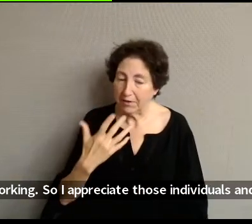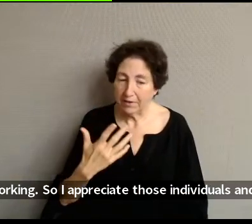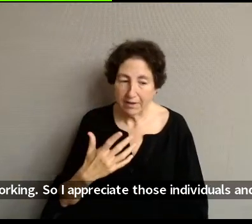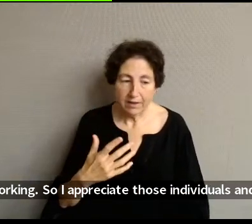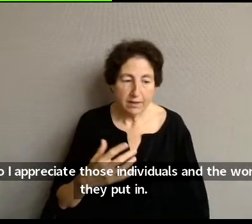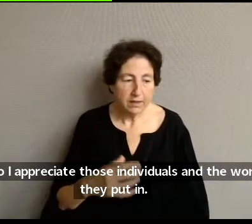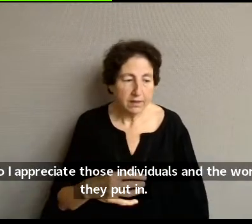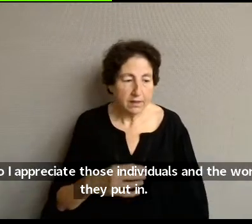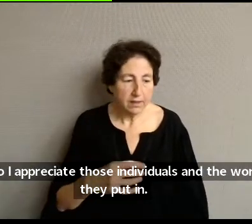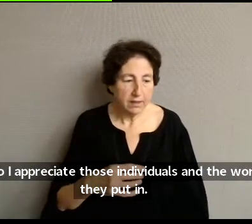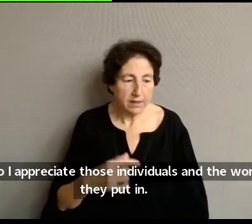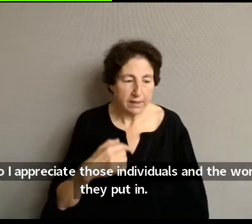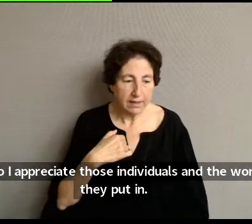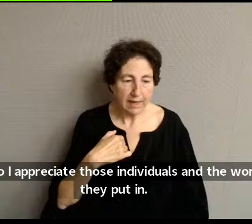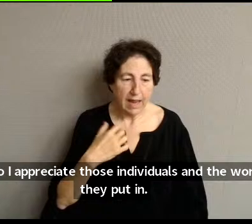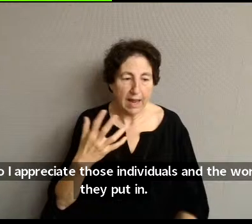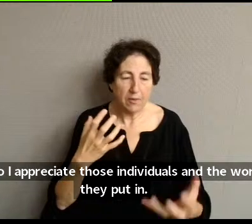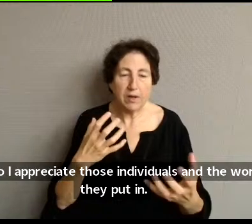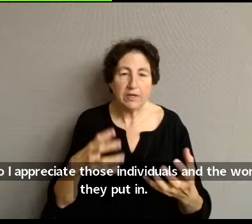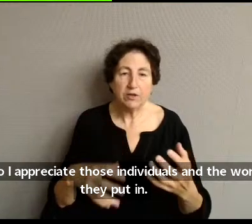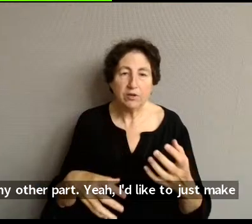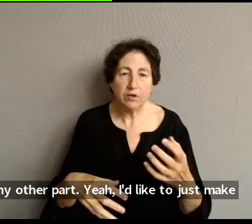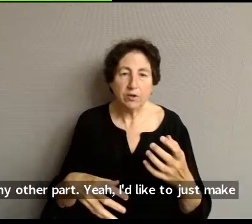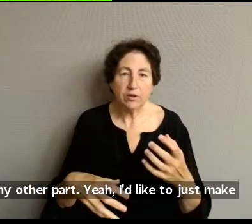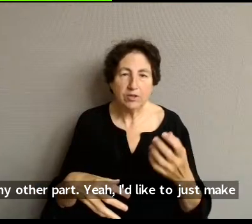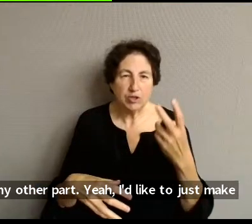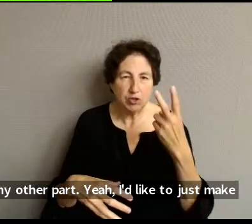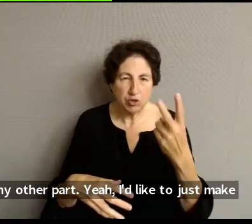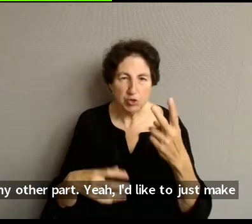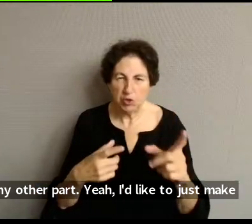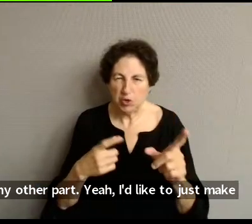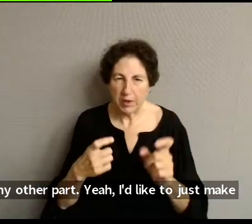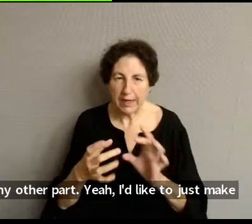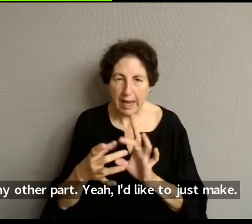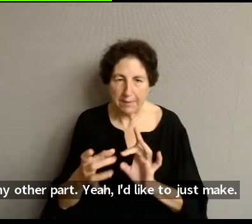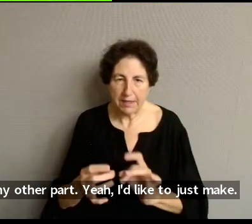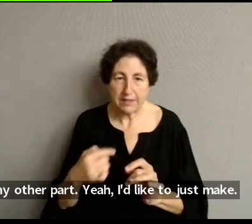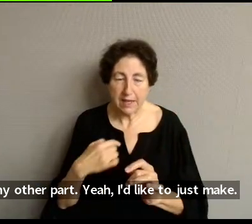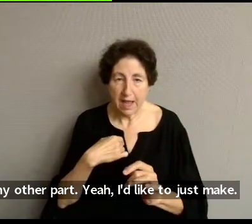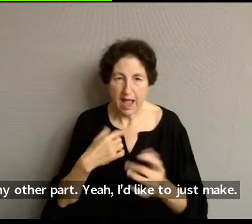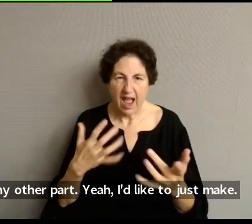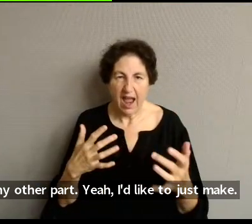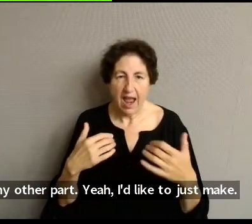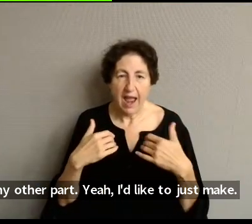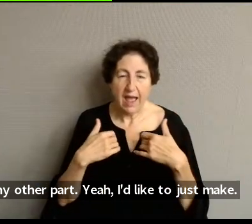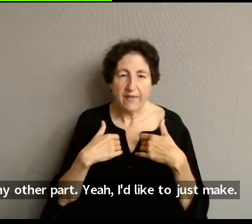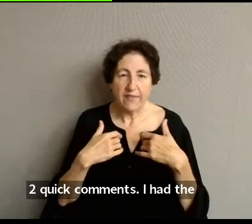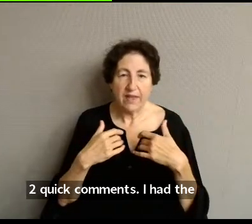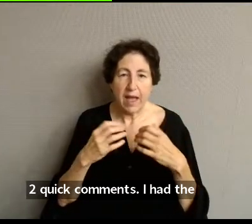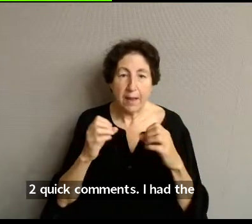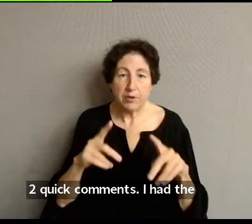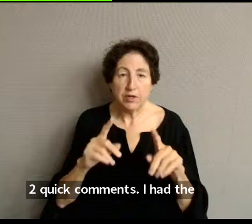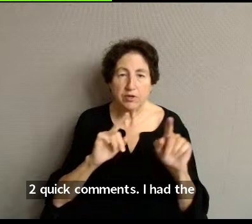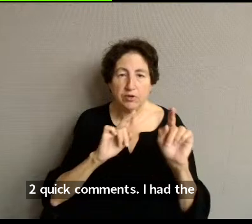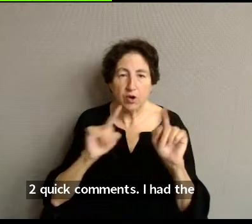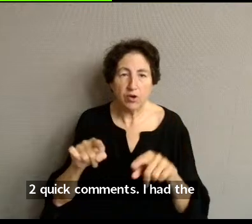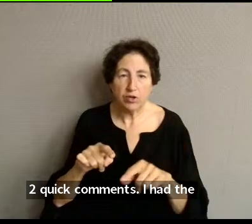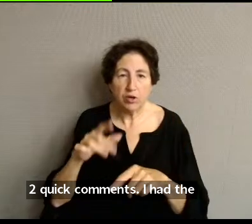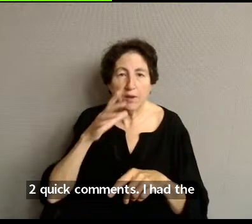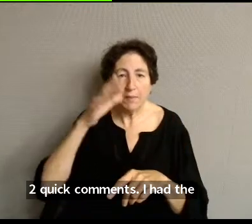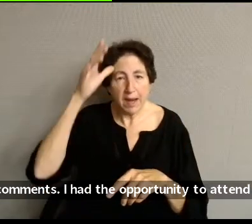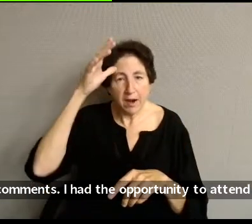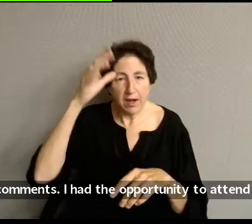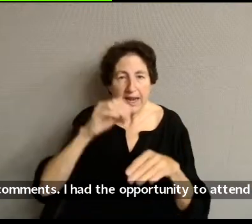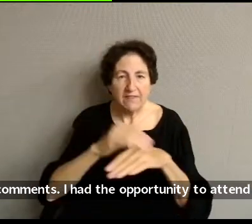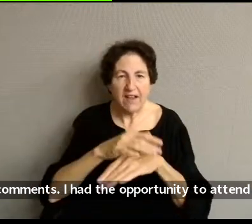other? Yeah. Yeah, I'd like to just make 2 quick comments. I had the opportunity to attend the Parent Advisory